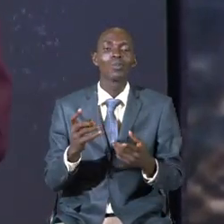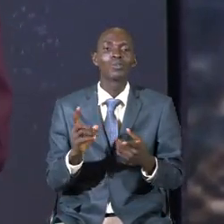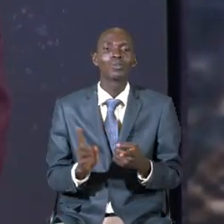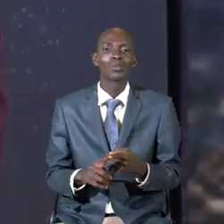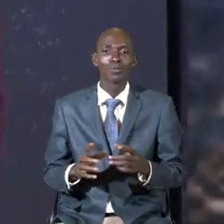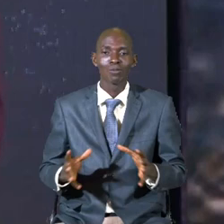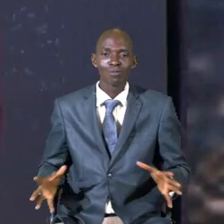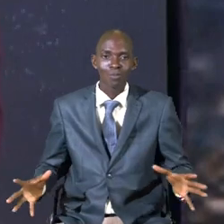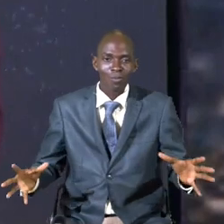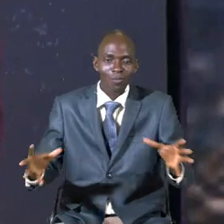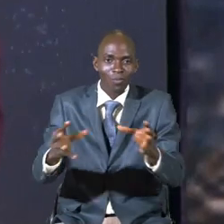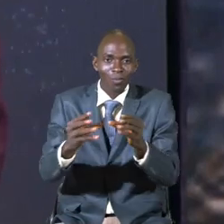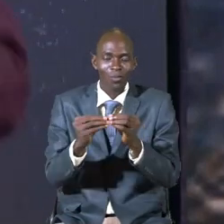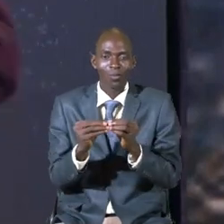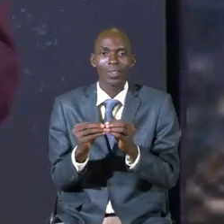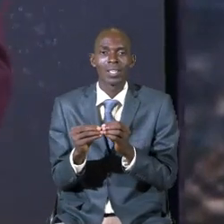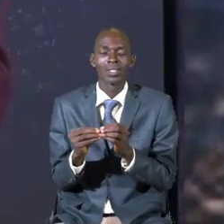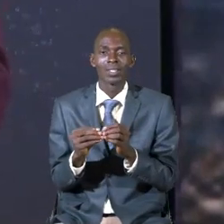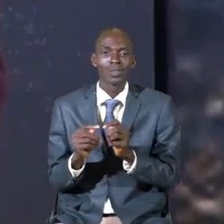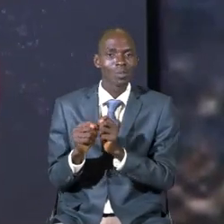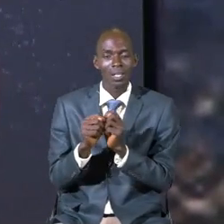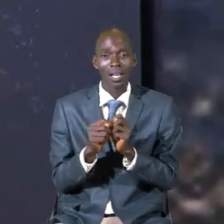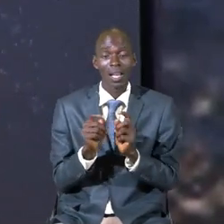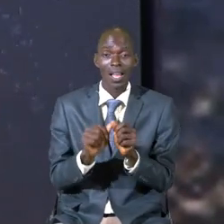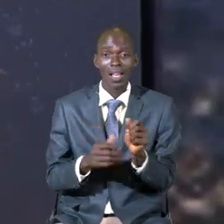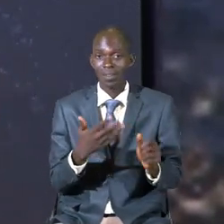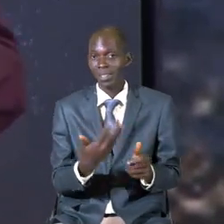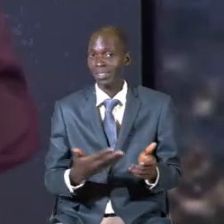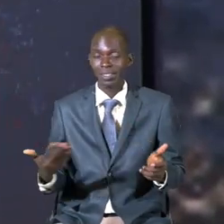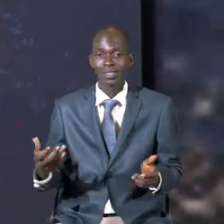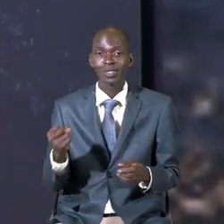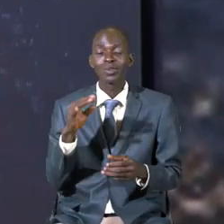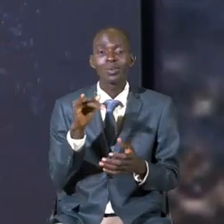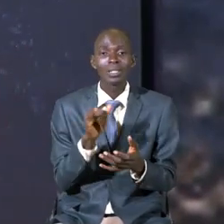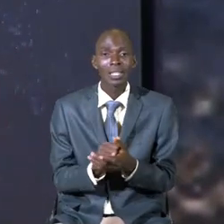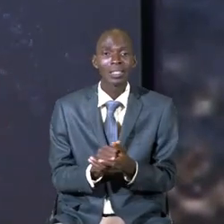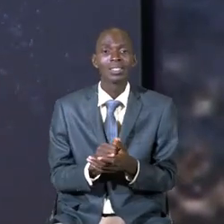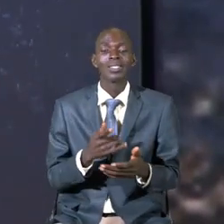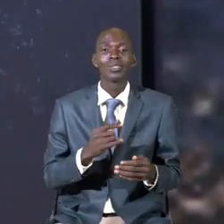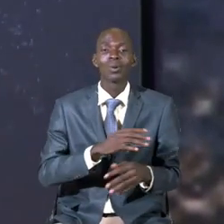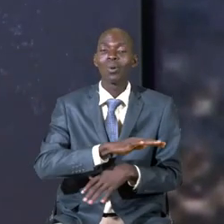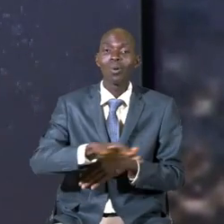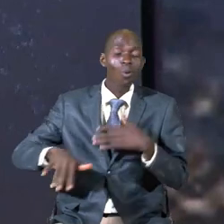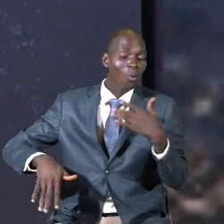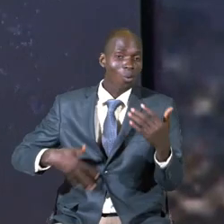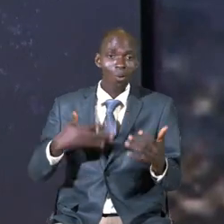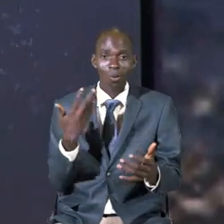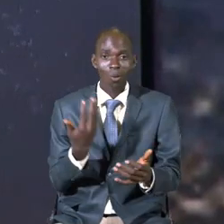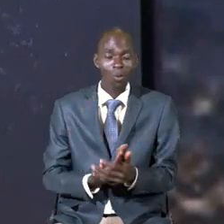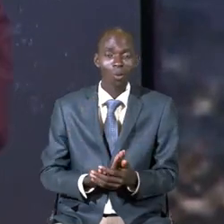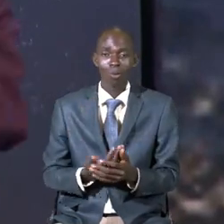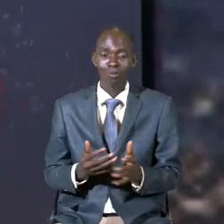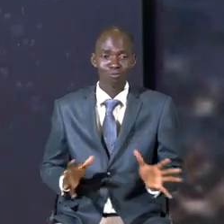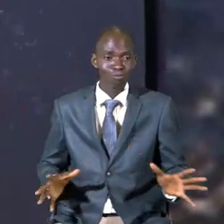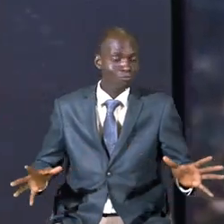everything so that the whole park will be your possession